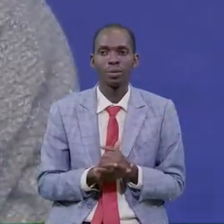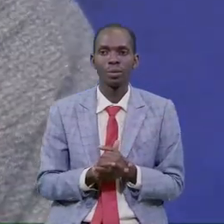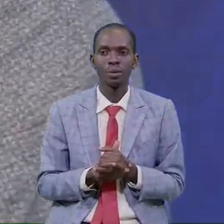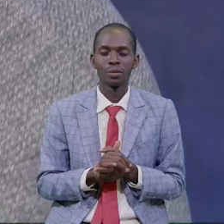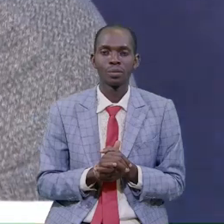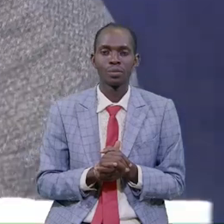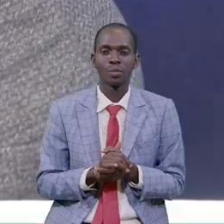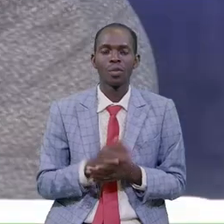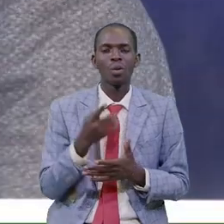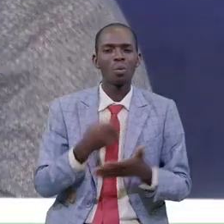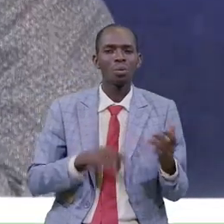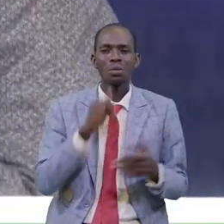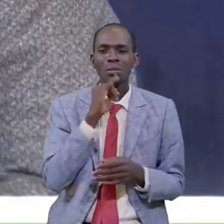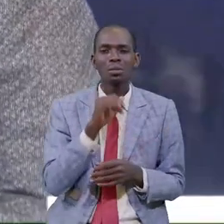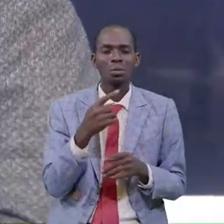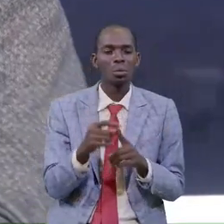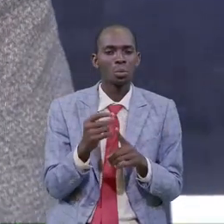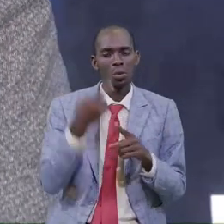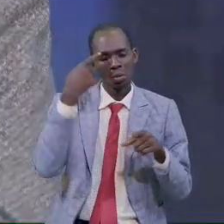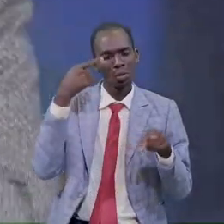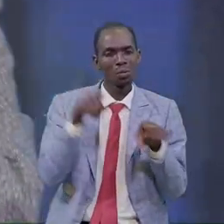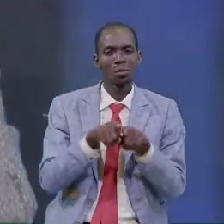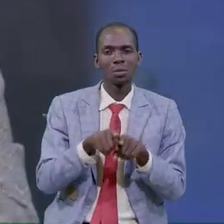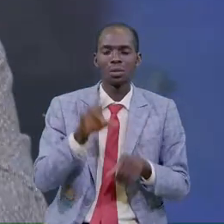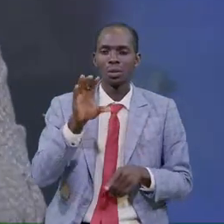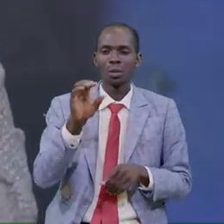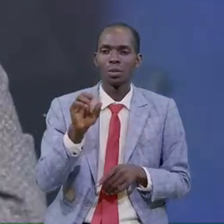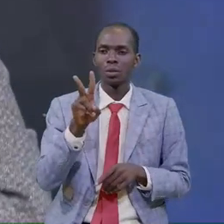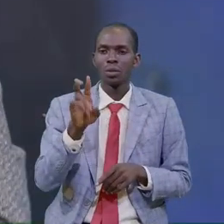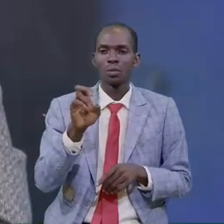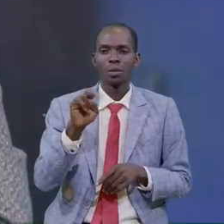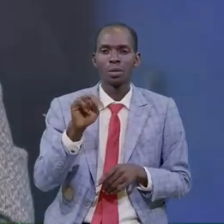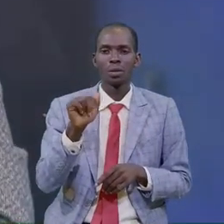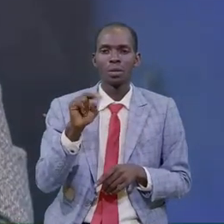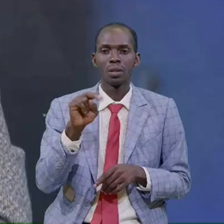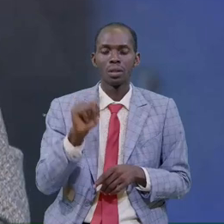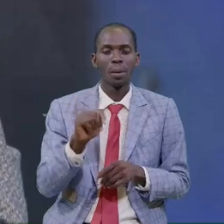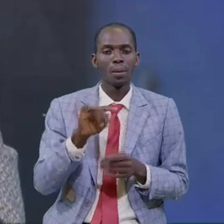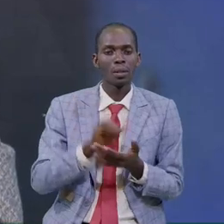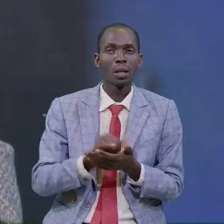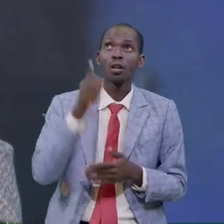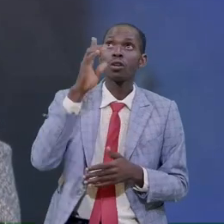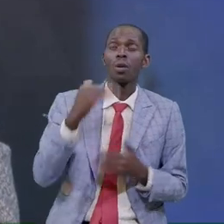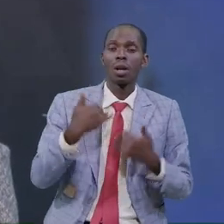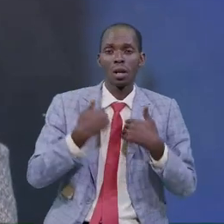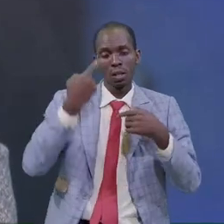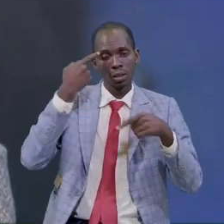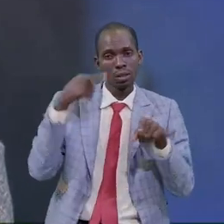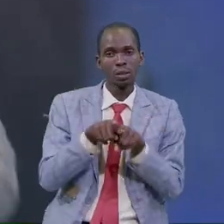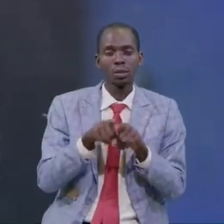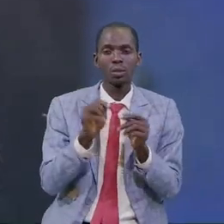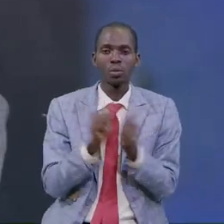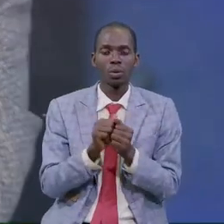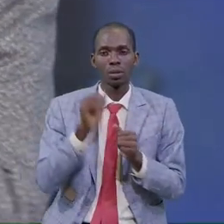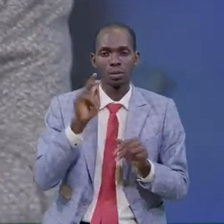covenant? C'est quoi l'alliance? An agreement that c'est God un accord. Has made with man. Un pacte que Dieu a fait avec